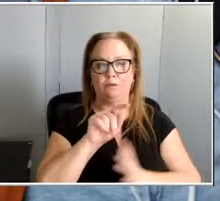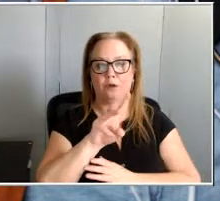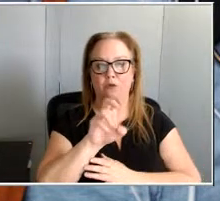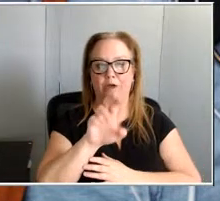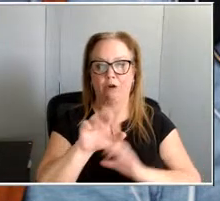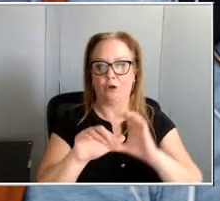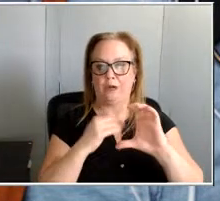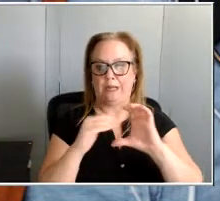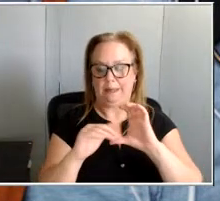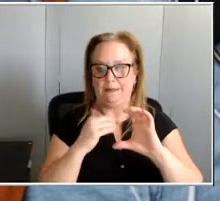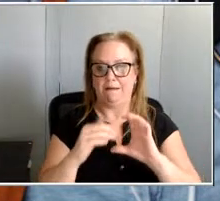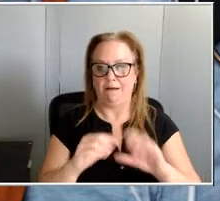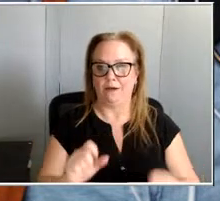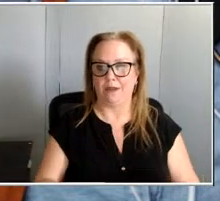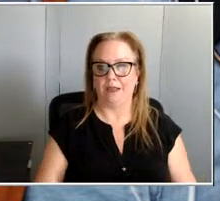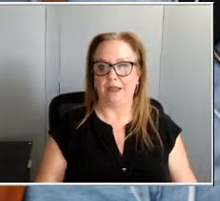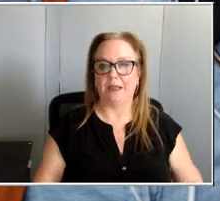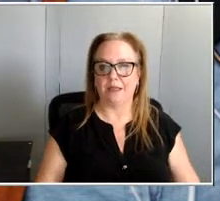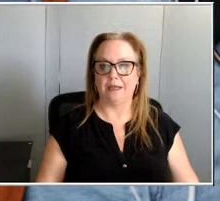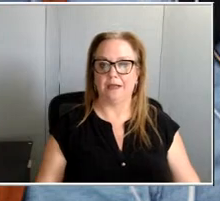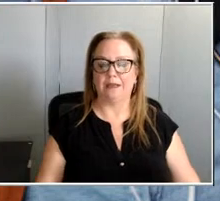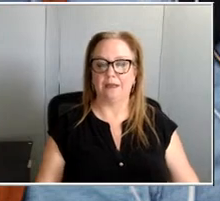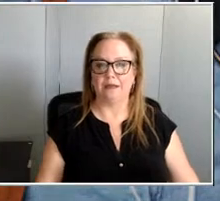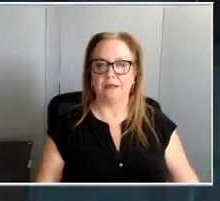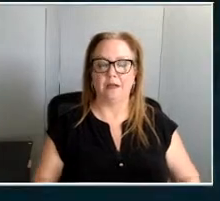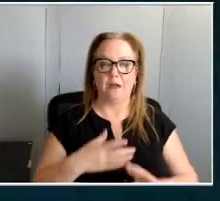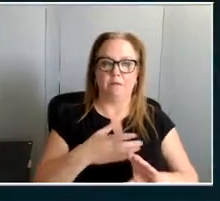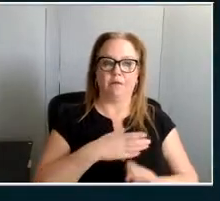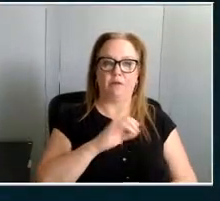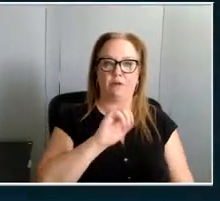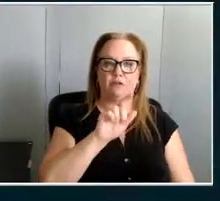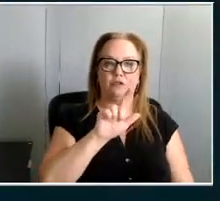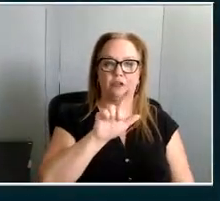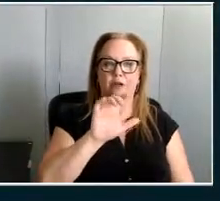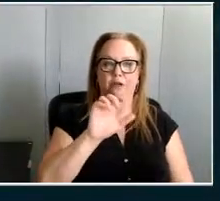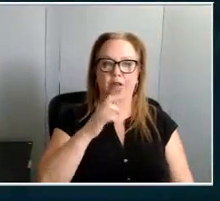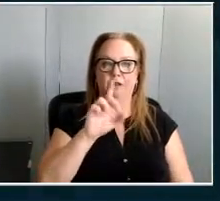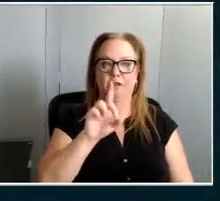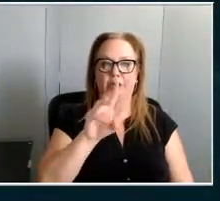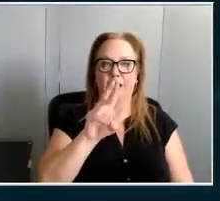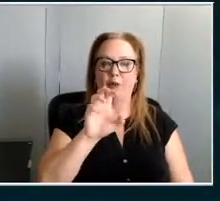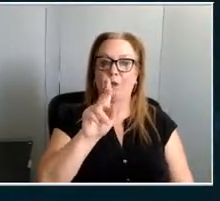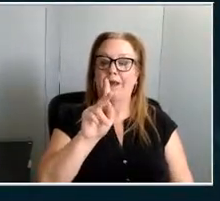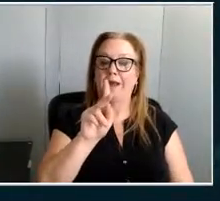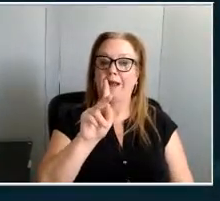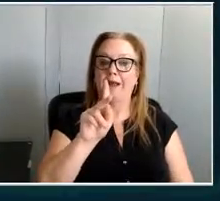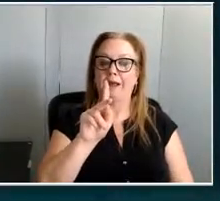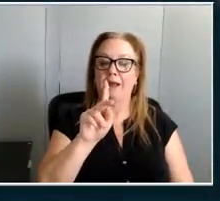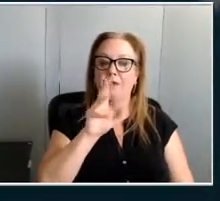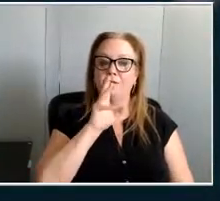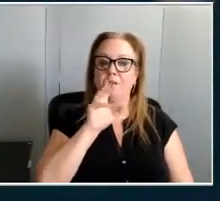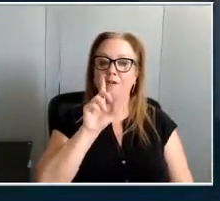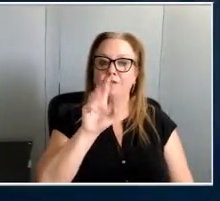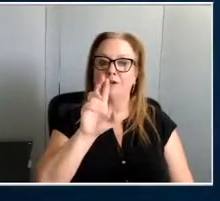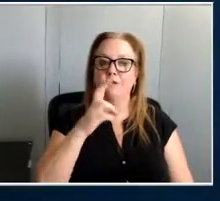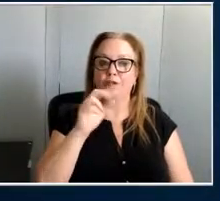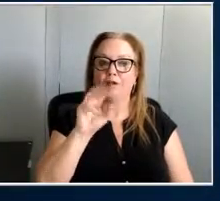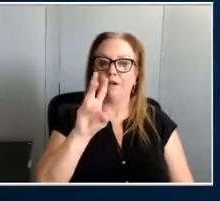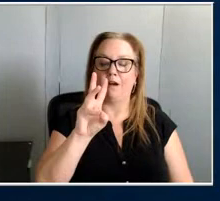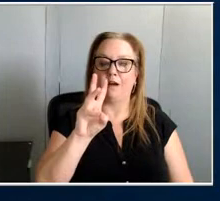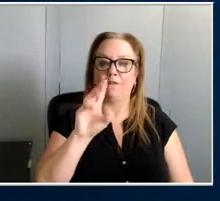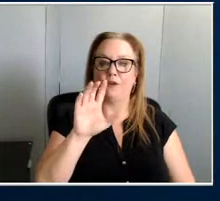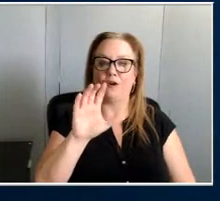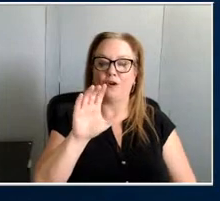News Network. But first, before we go to Jill Chadwick in studio about questions, we're going to go to Doc Hawk for the COVID count.